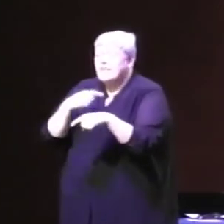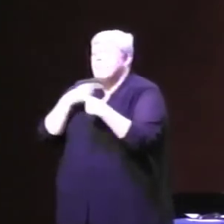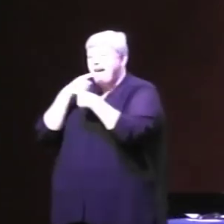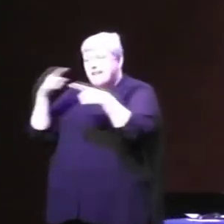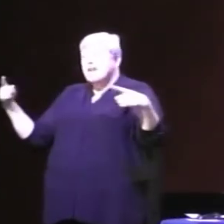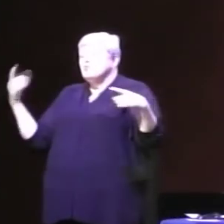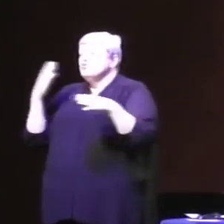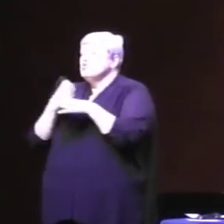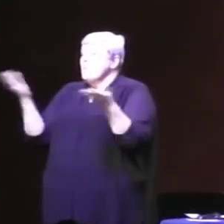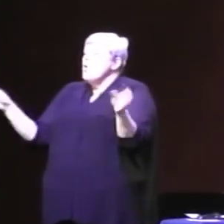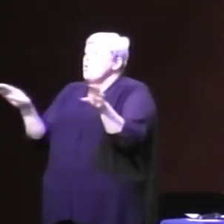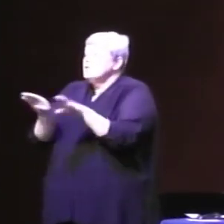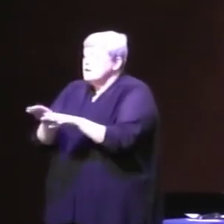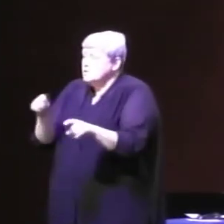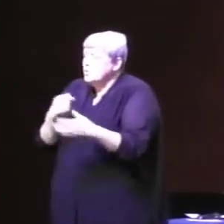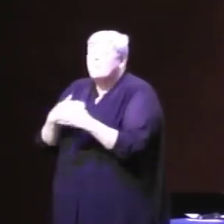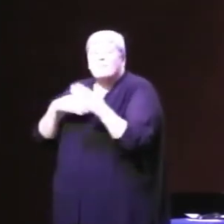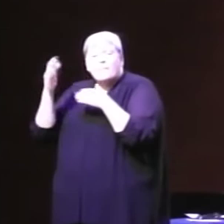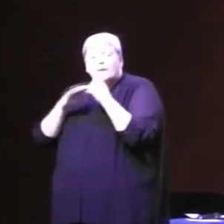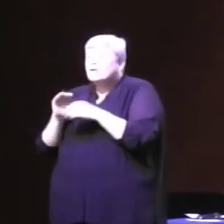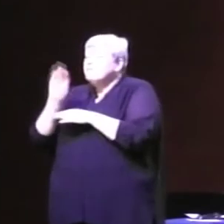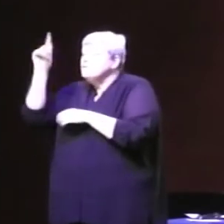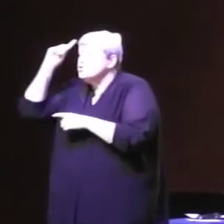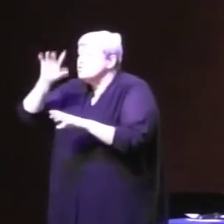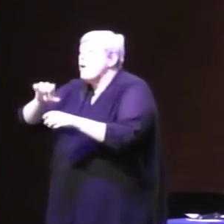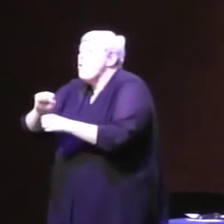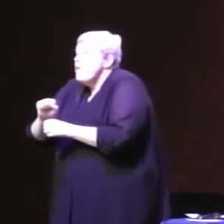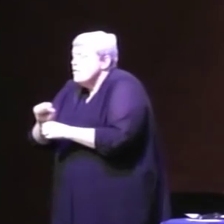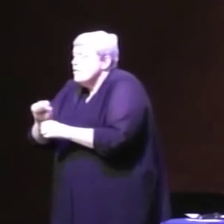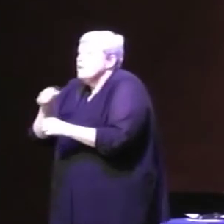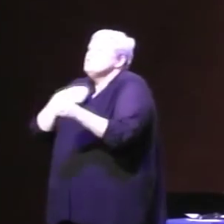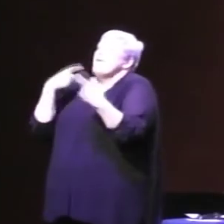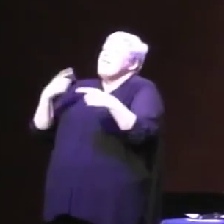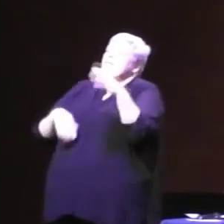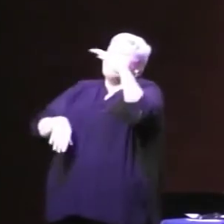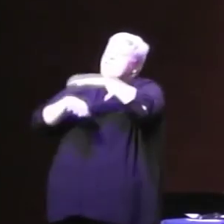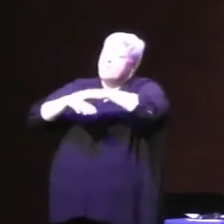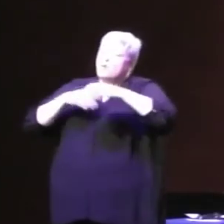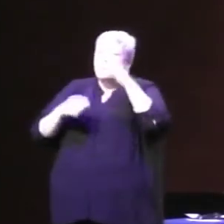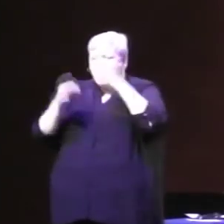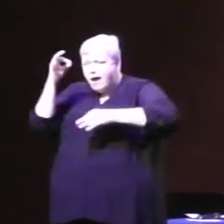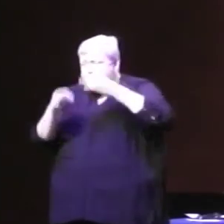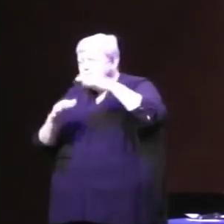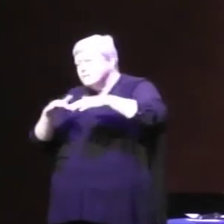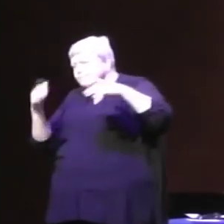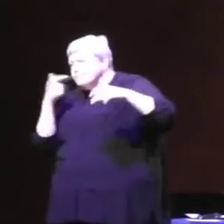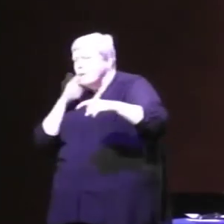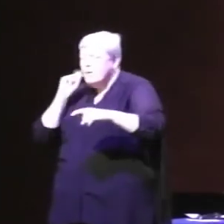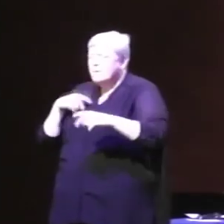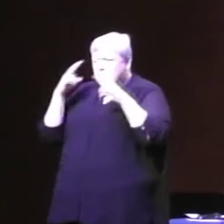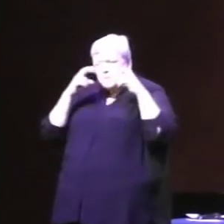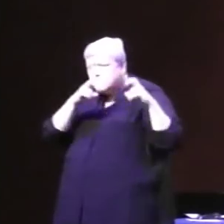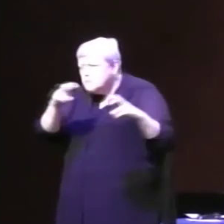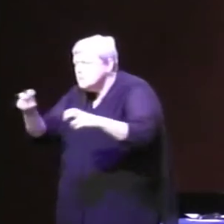closures. We believe that Building Our Future should be placed on hold to allow for full parliamentary and public scrutiny, for a proper assessment by the National